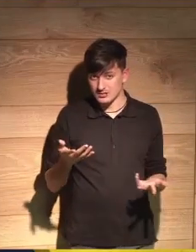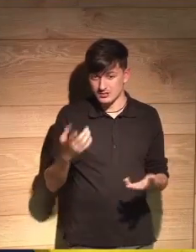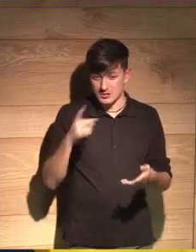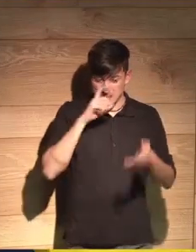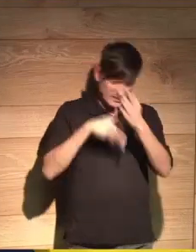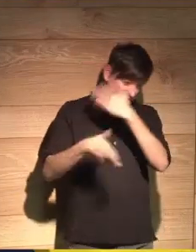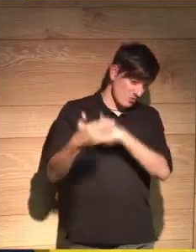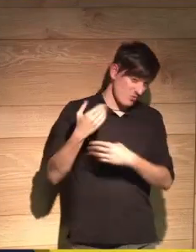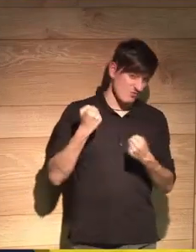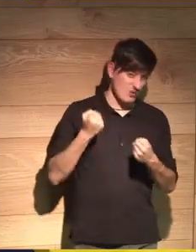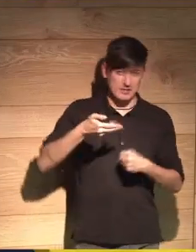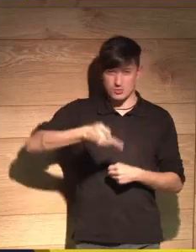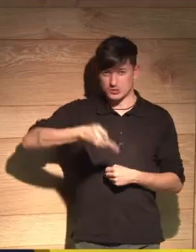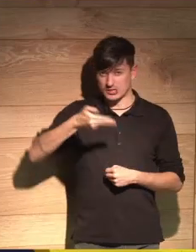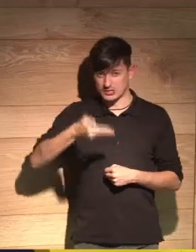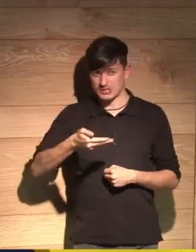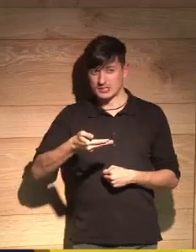are breaking.